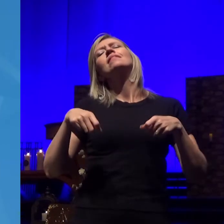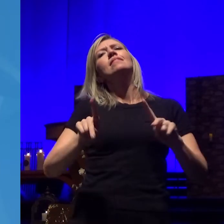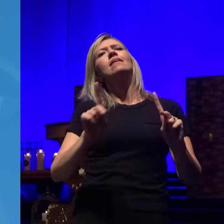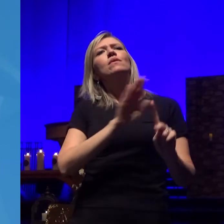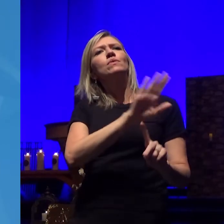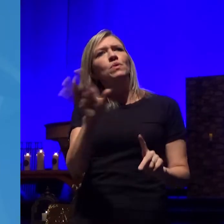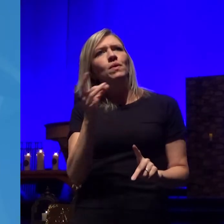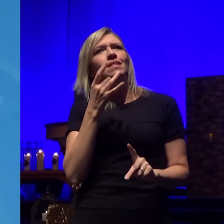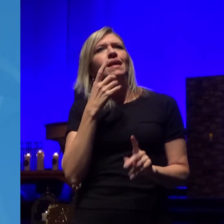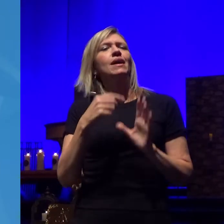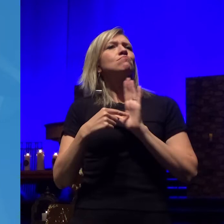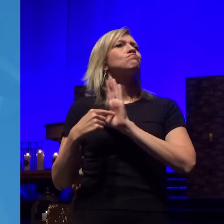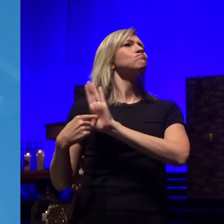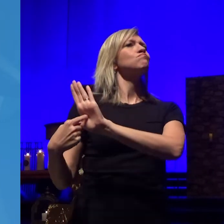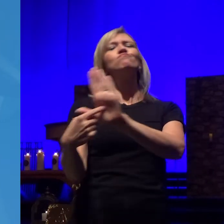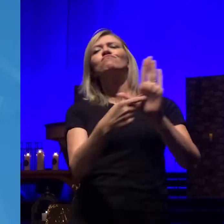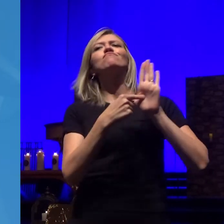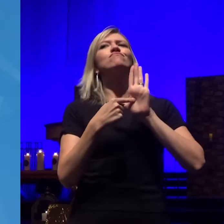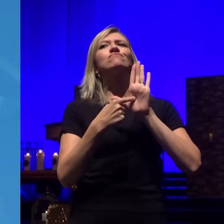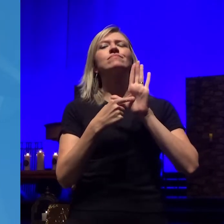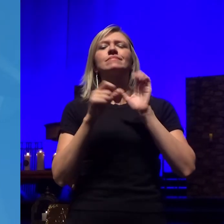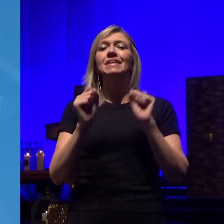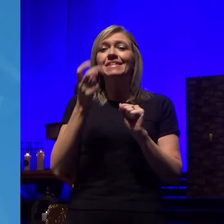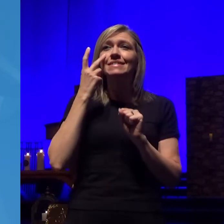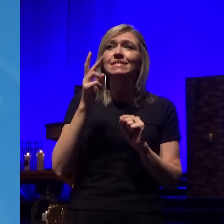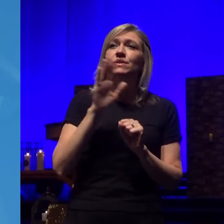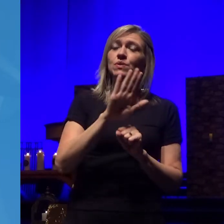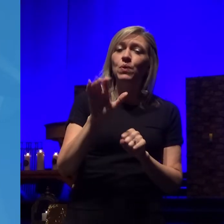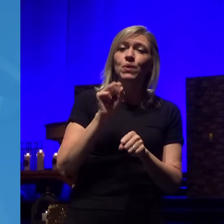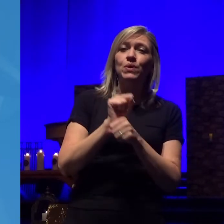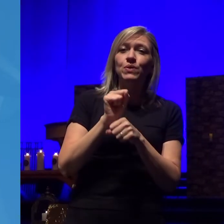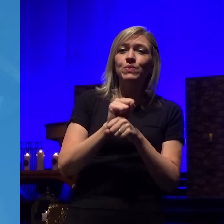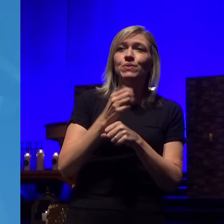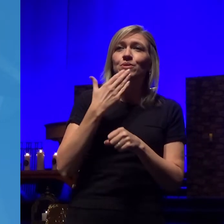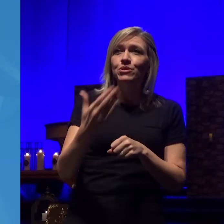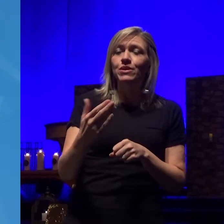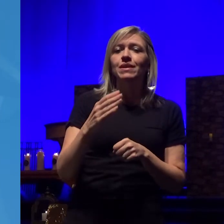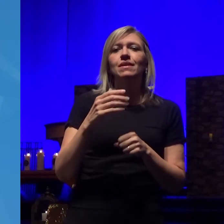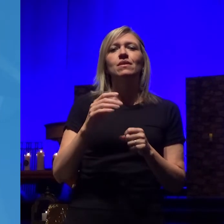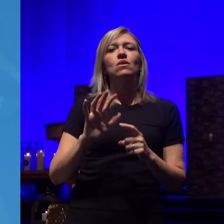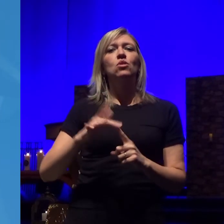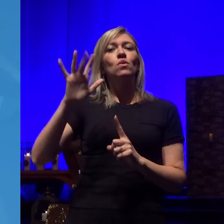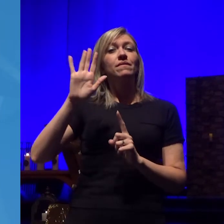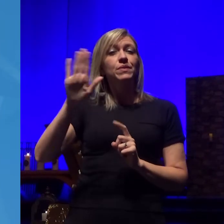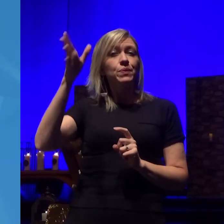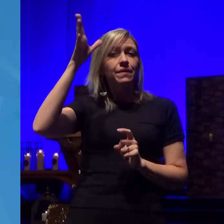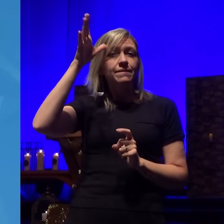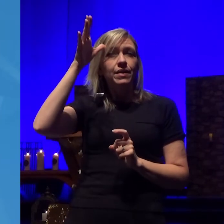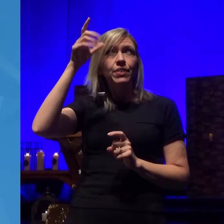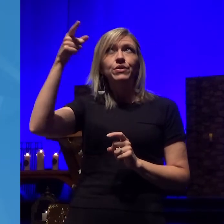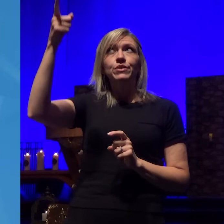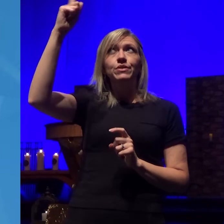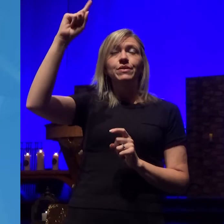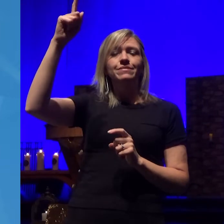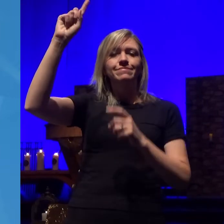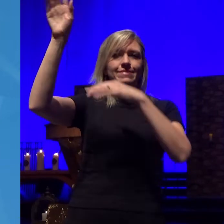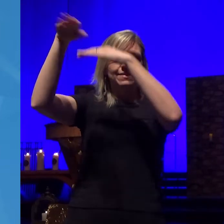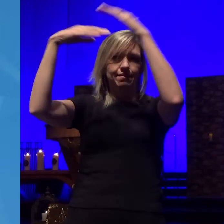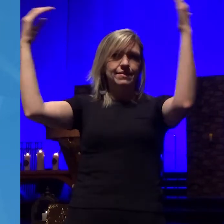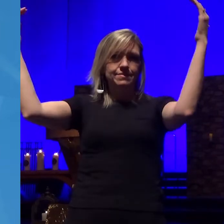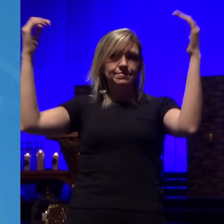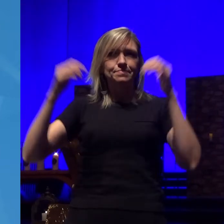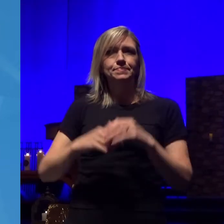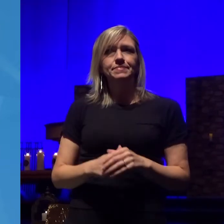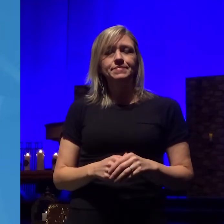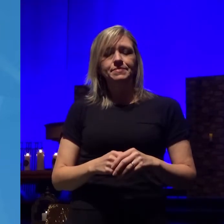before men in such a way that they may see your good works and glorify your Father who is in heaven."